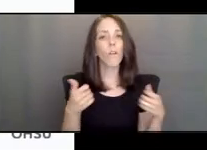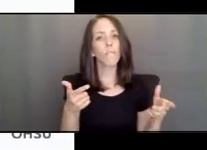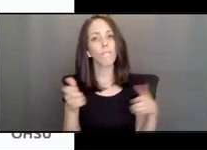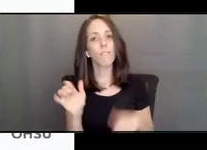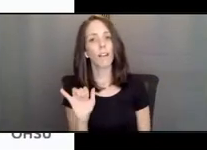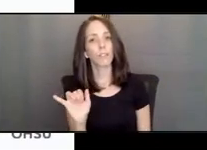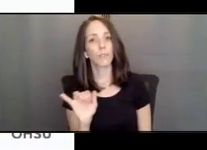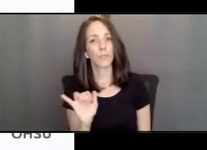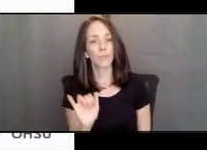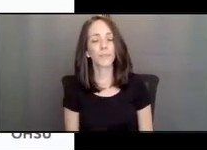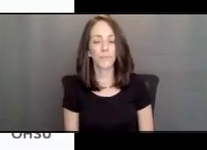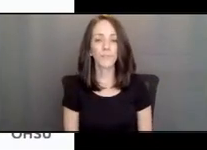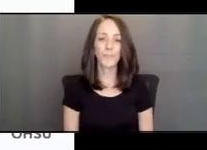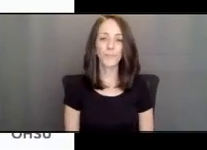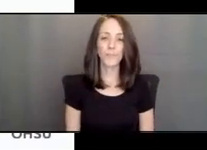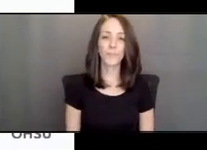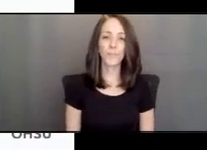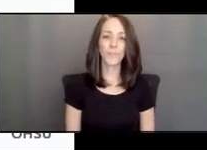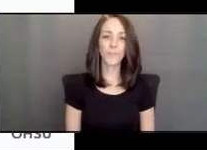slide.